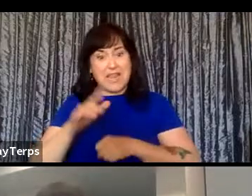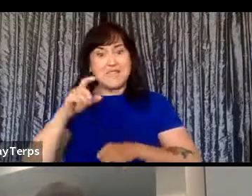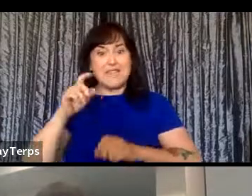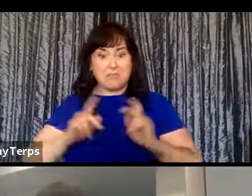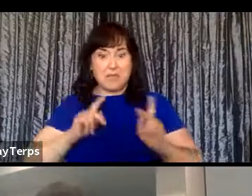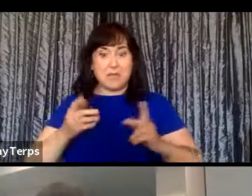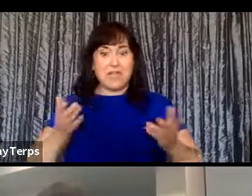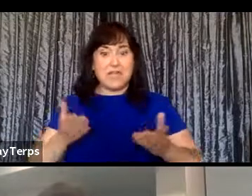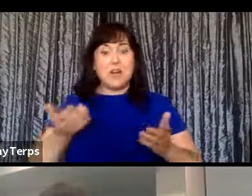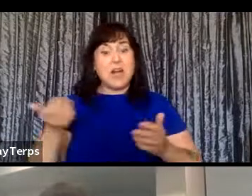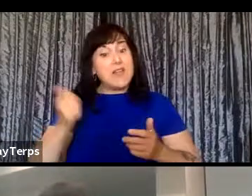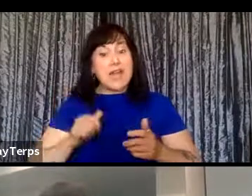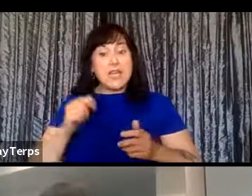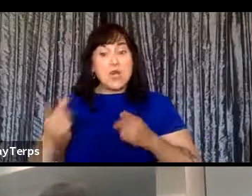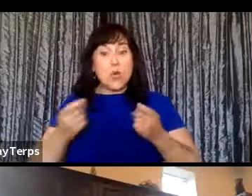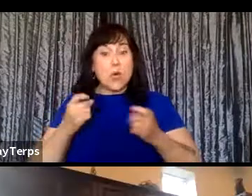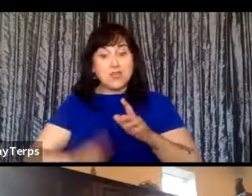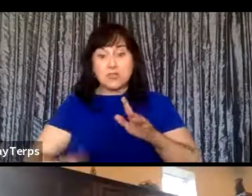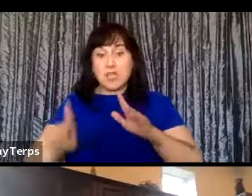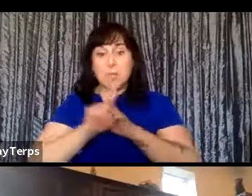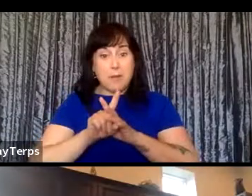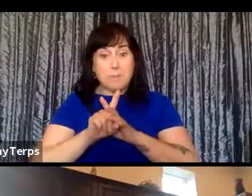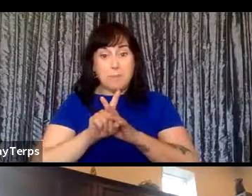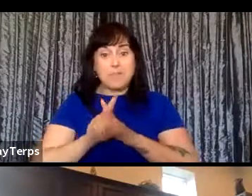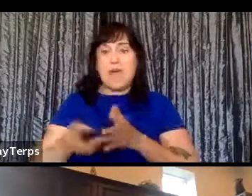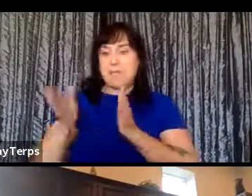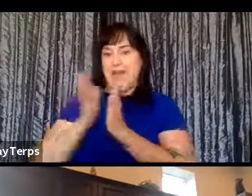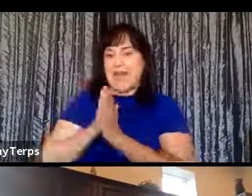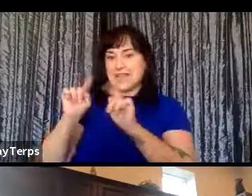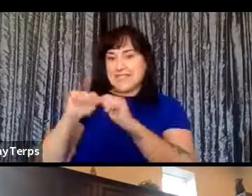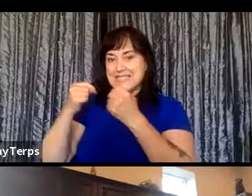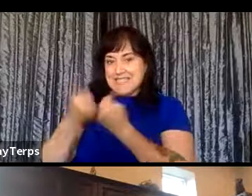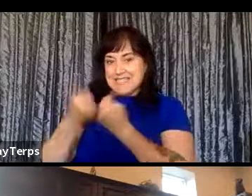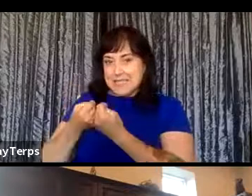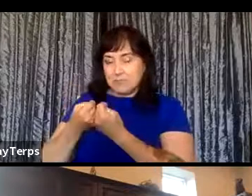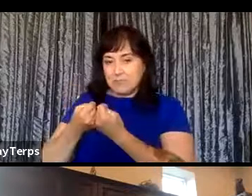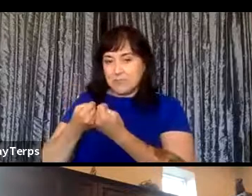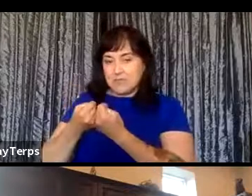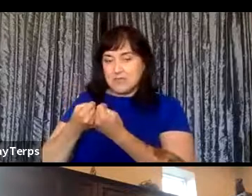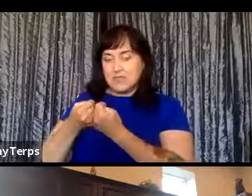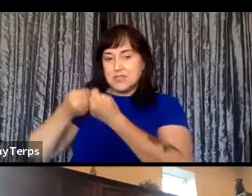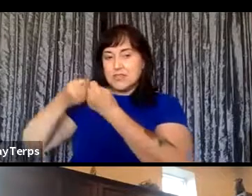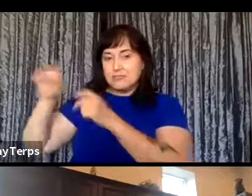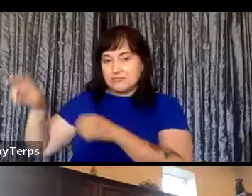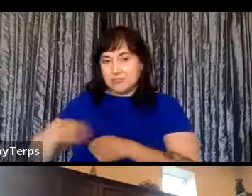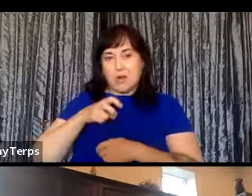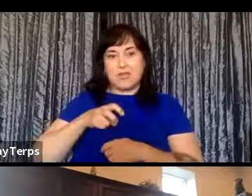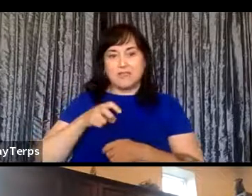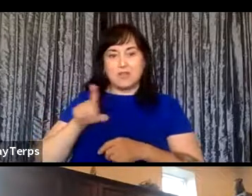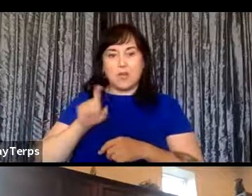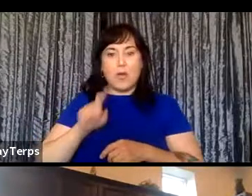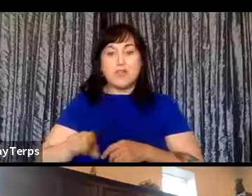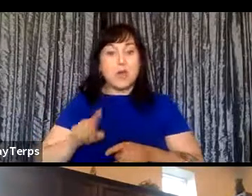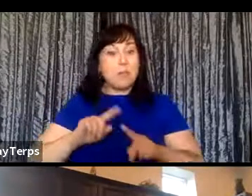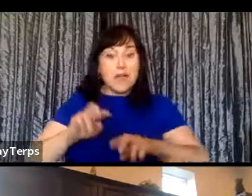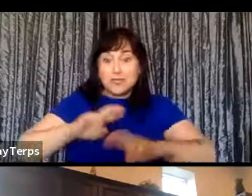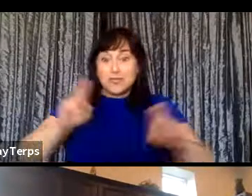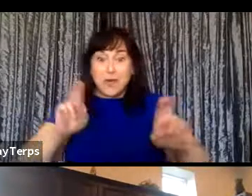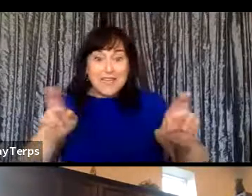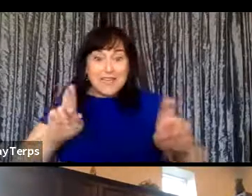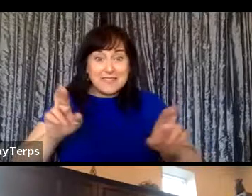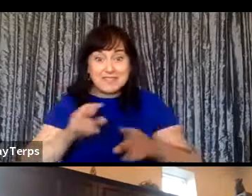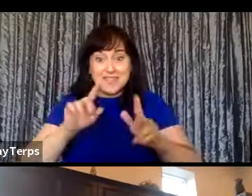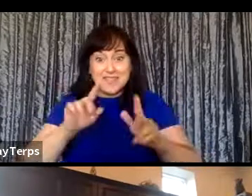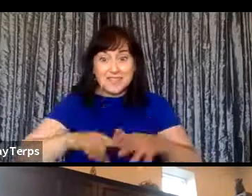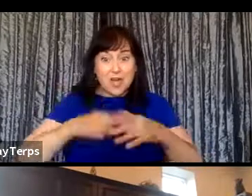any questions which are coming up, I'm going to ask the team behind the scenes to just pass them through to me. But is everybody ready for making chocolate?